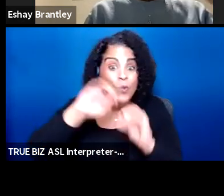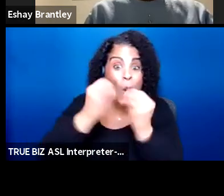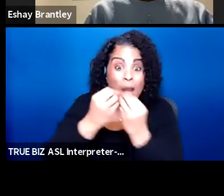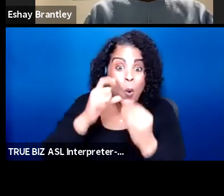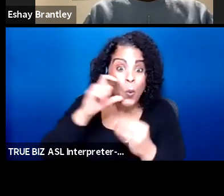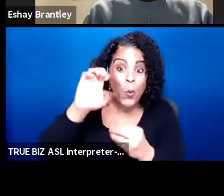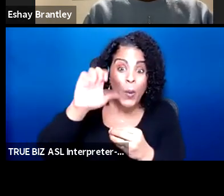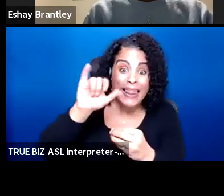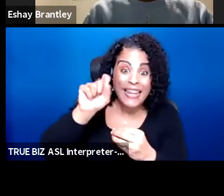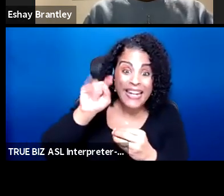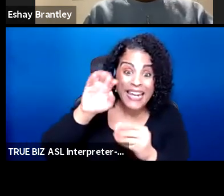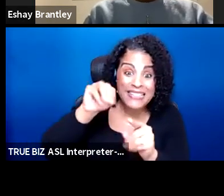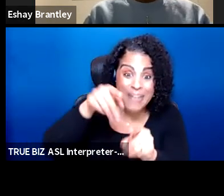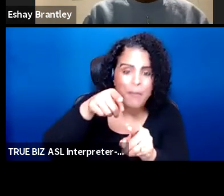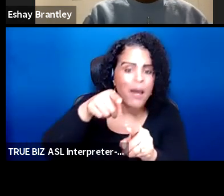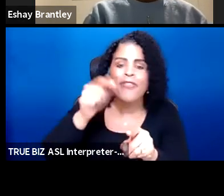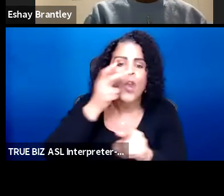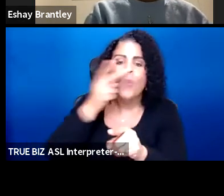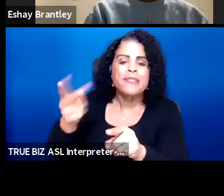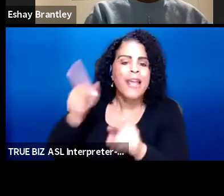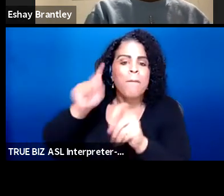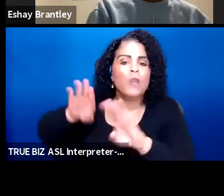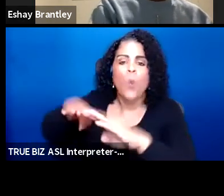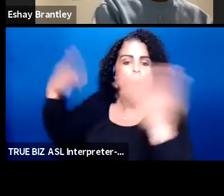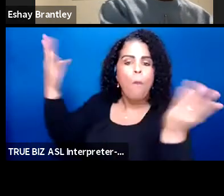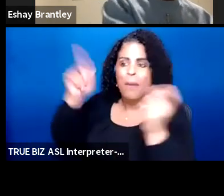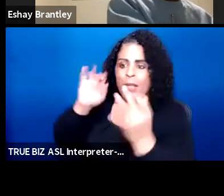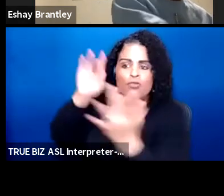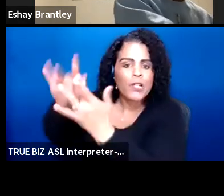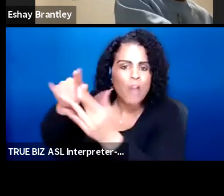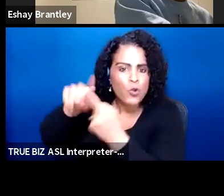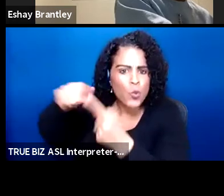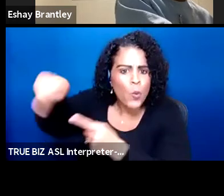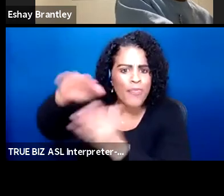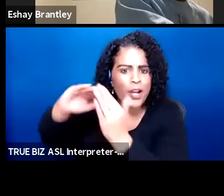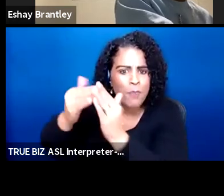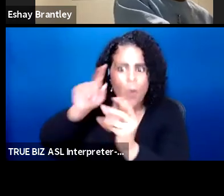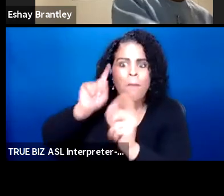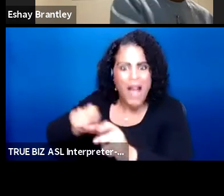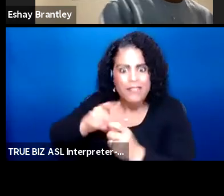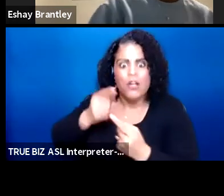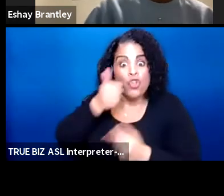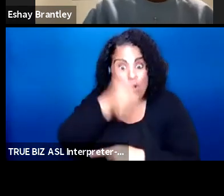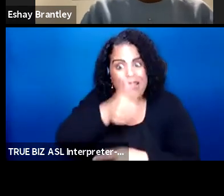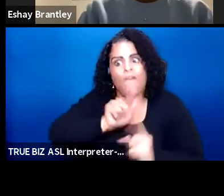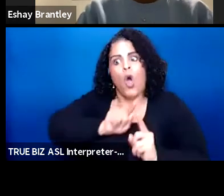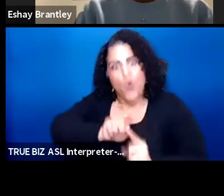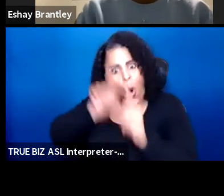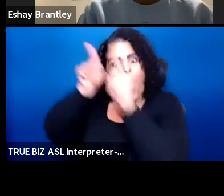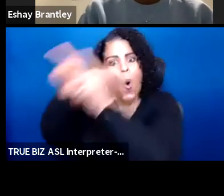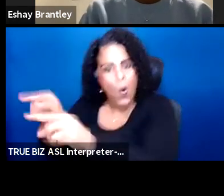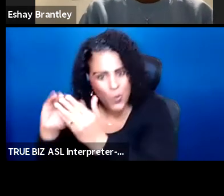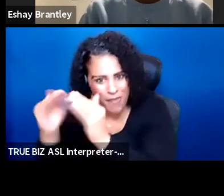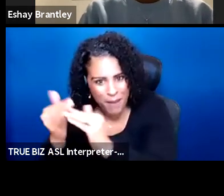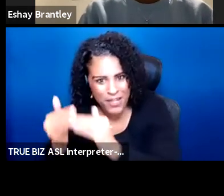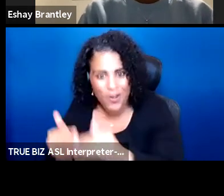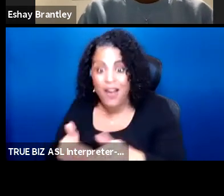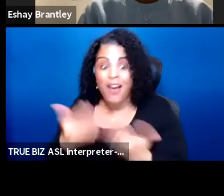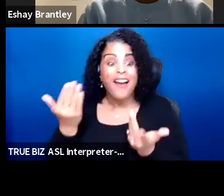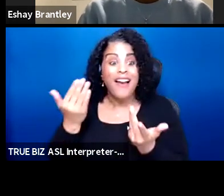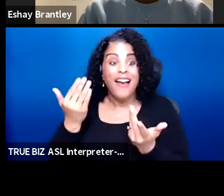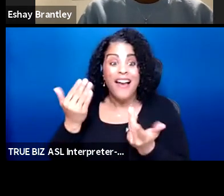They don't see how the fact that you gotta be open, you gotta reach out and really go out to the community. It's not just, you know, here's the door and